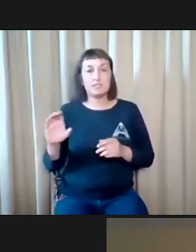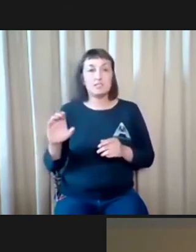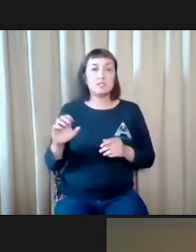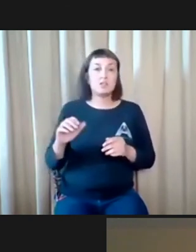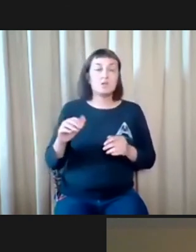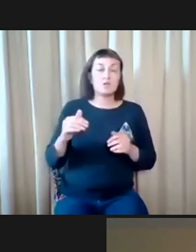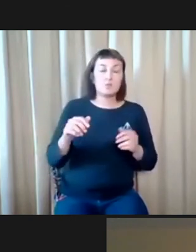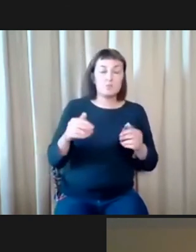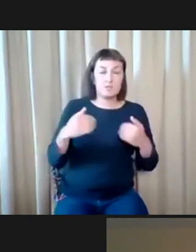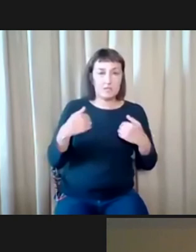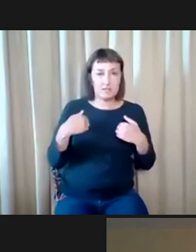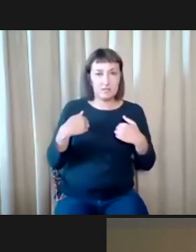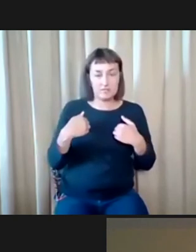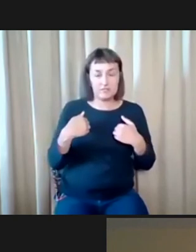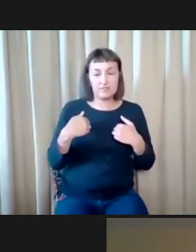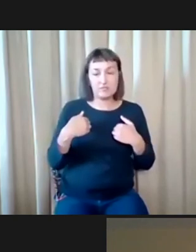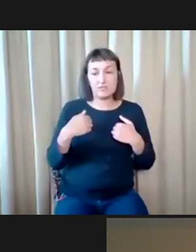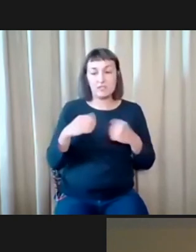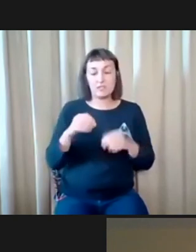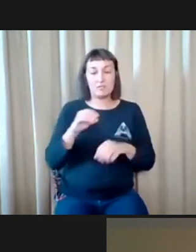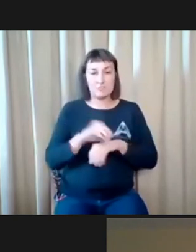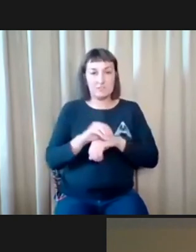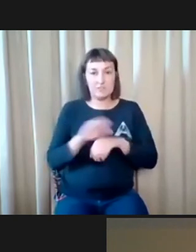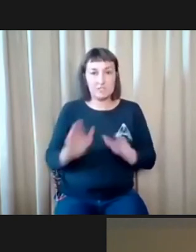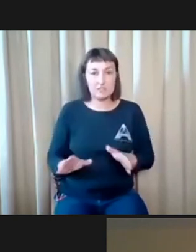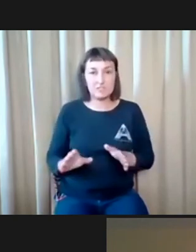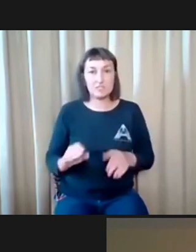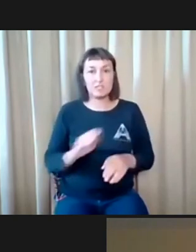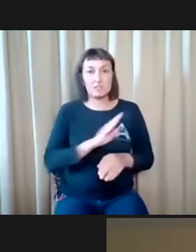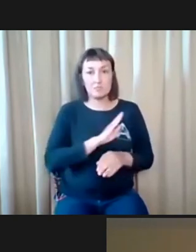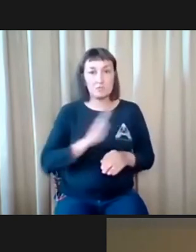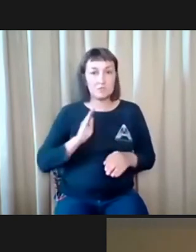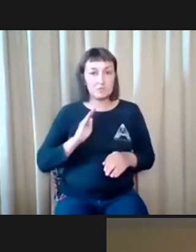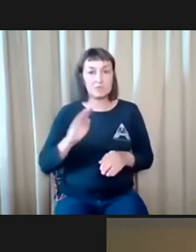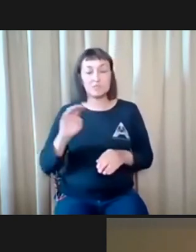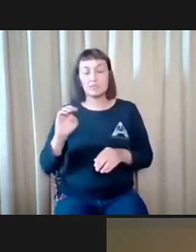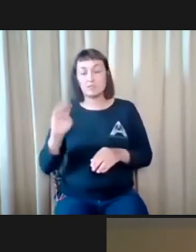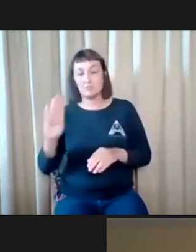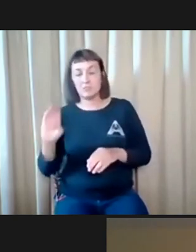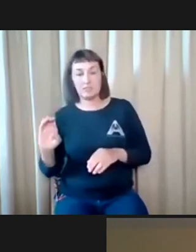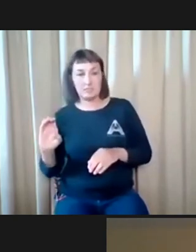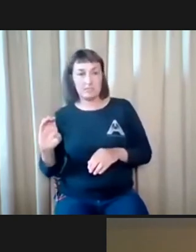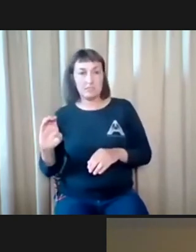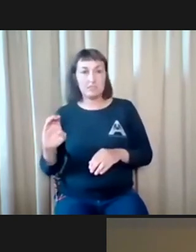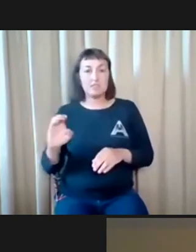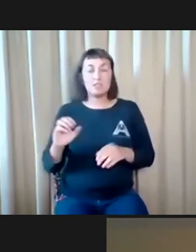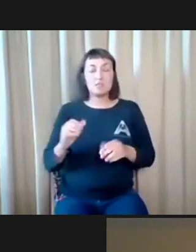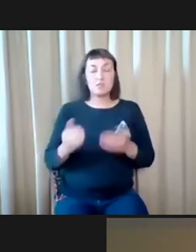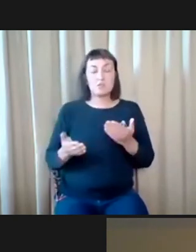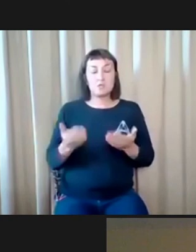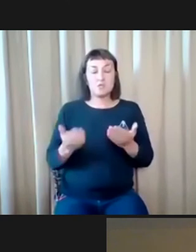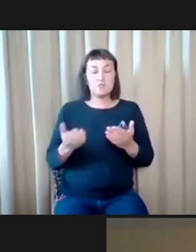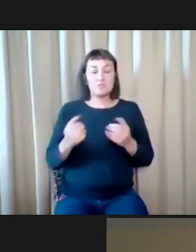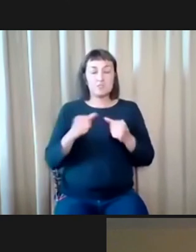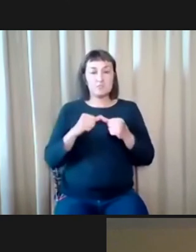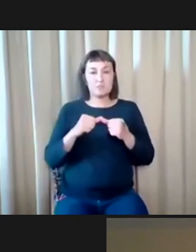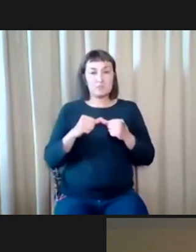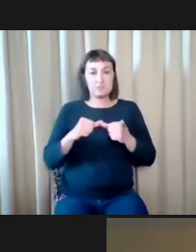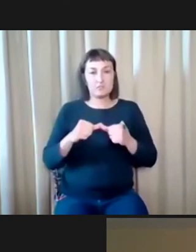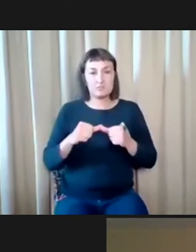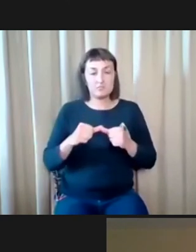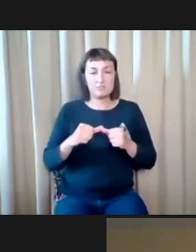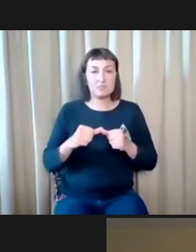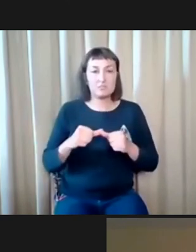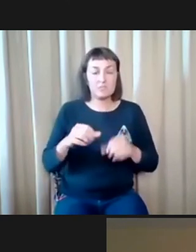BC and are looking at that. So hopefully, you know, we can extend our tentacles up there, because